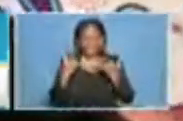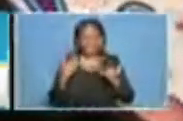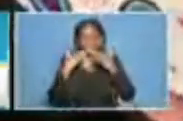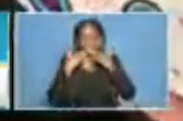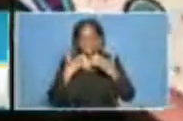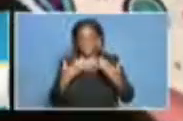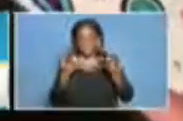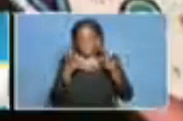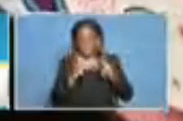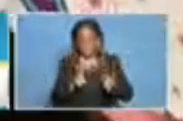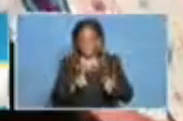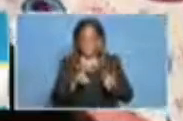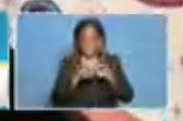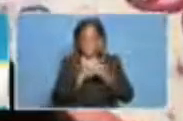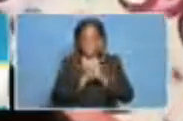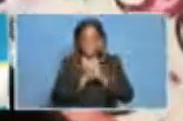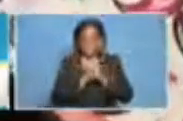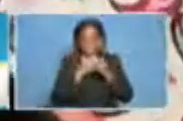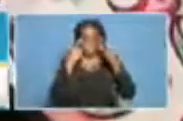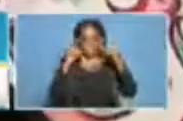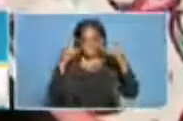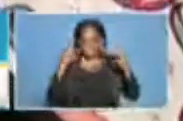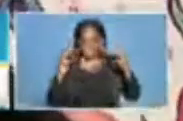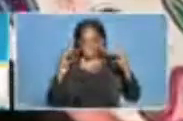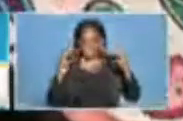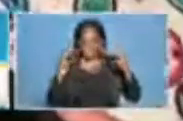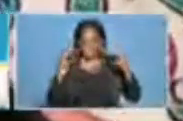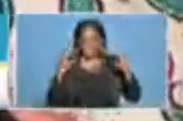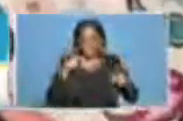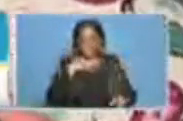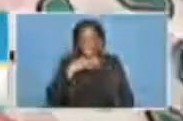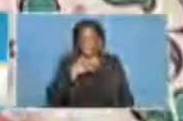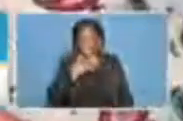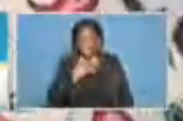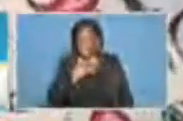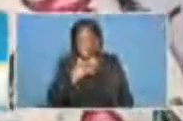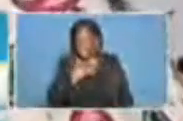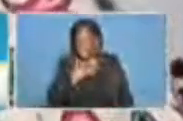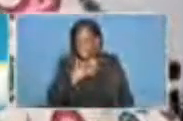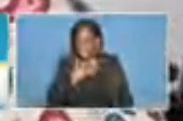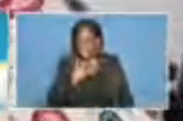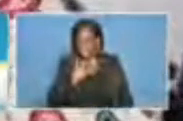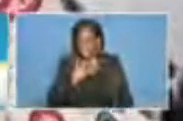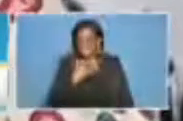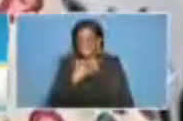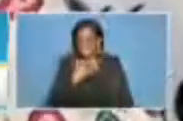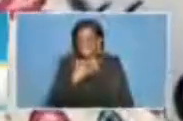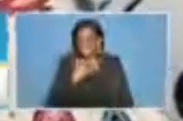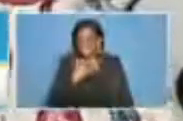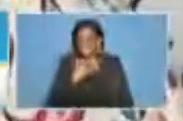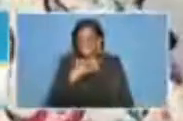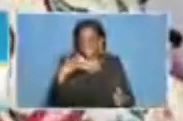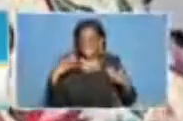project for 2 years and I finally got to go. I feel like a king, actually. You know, I'm so